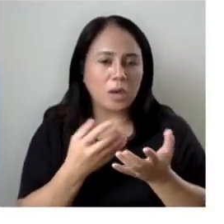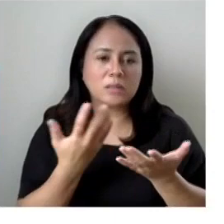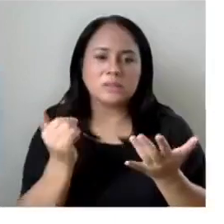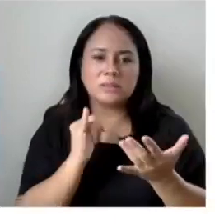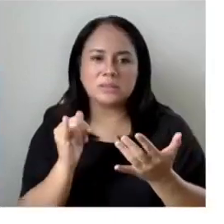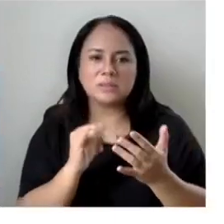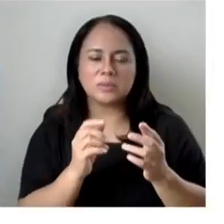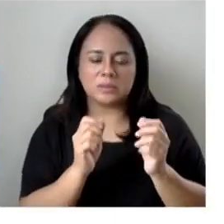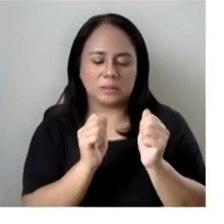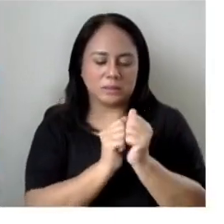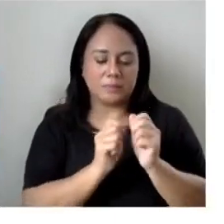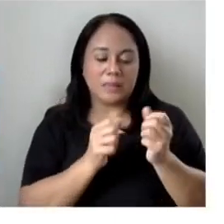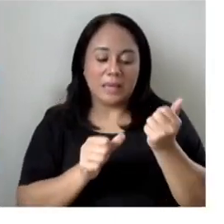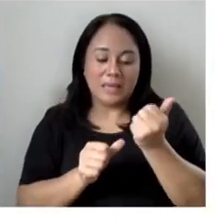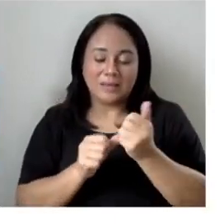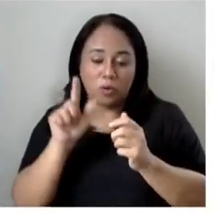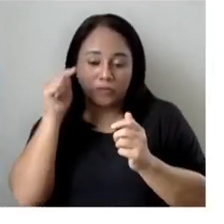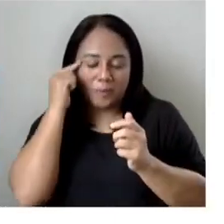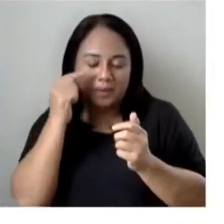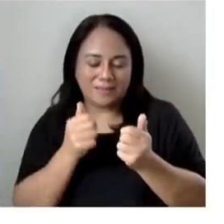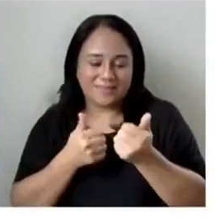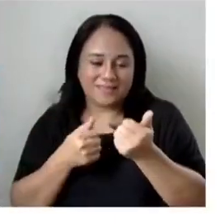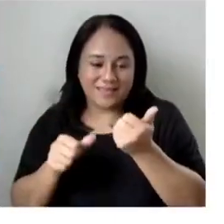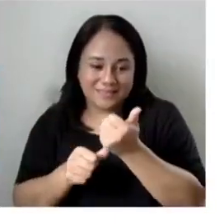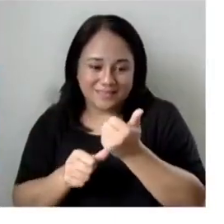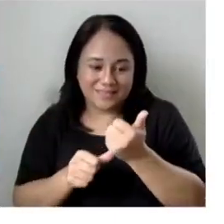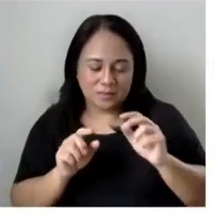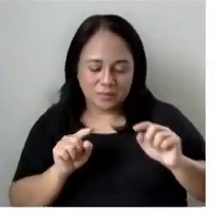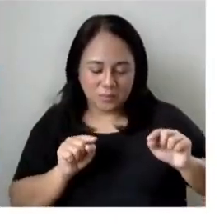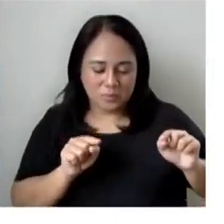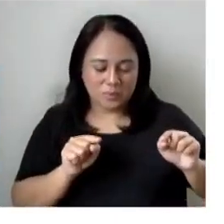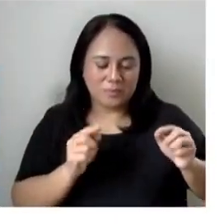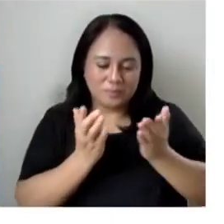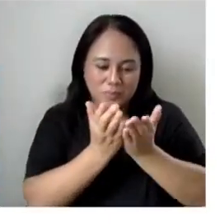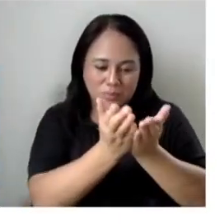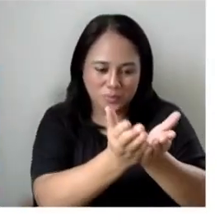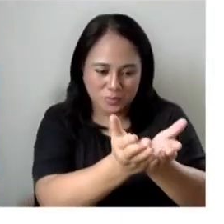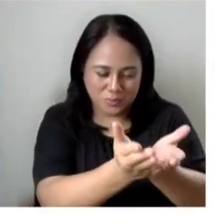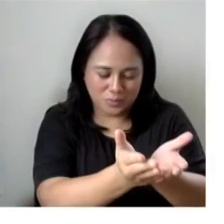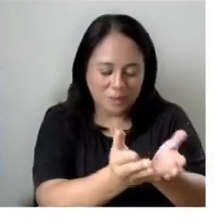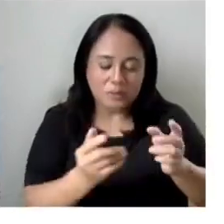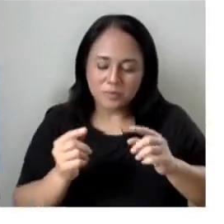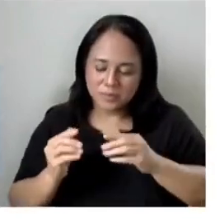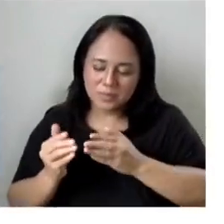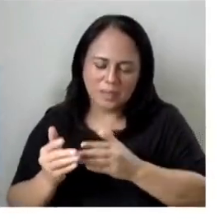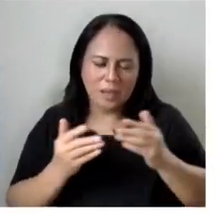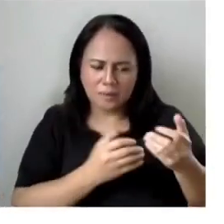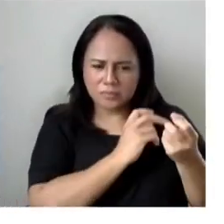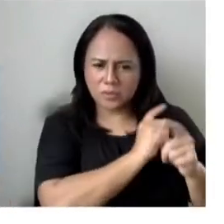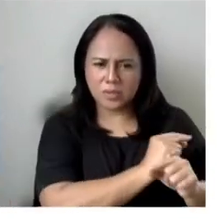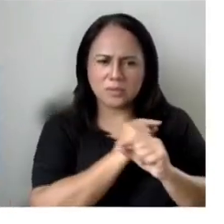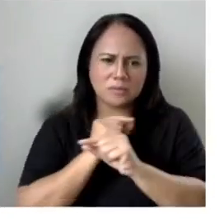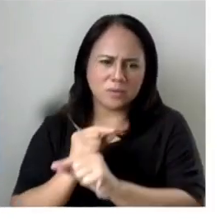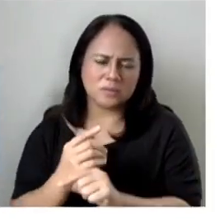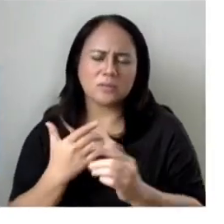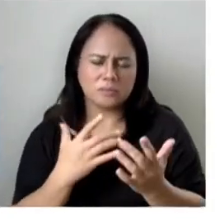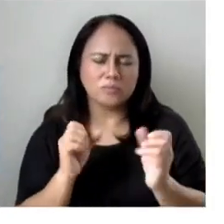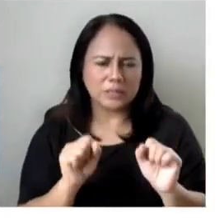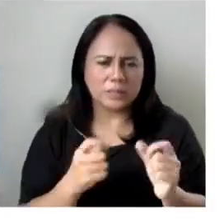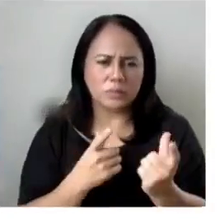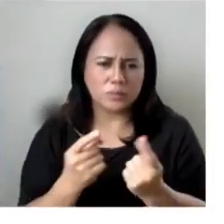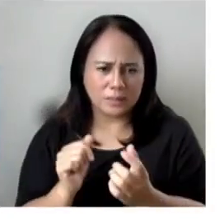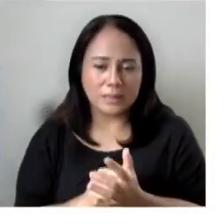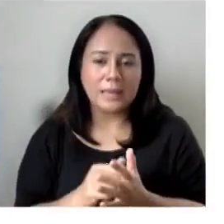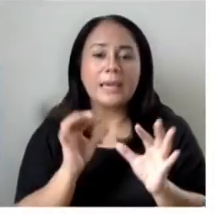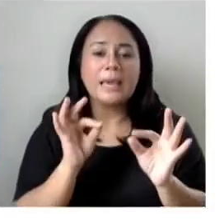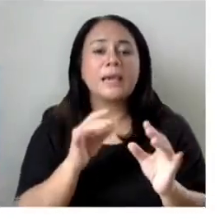escort, a government escort, then we can arrange that, no? And number two, if the objective is to